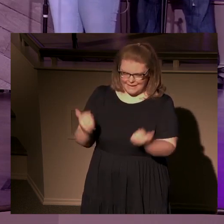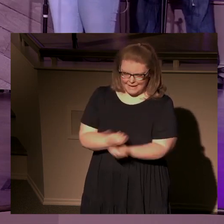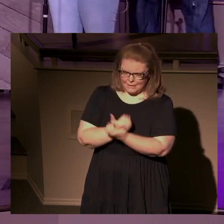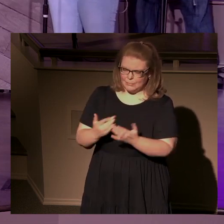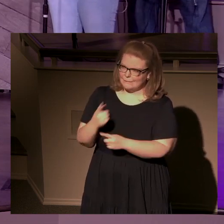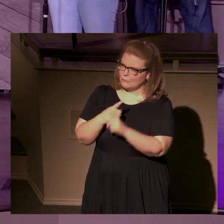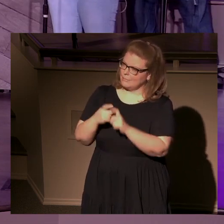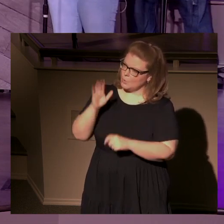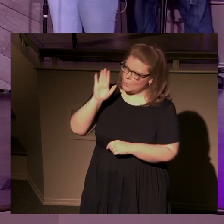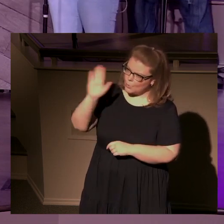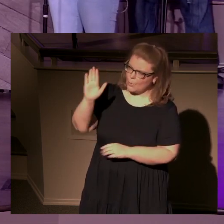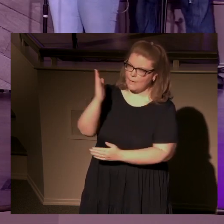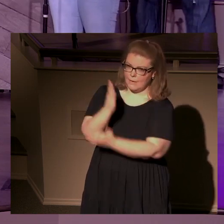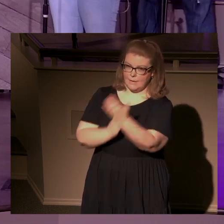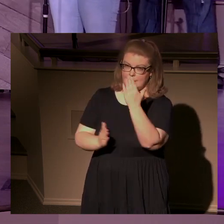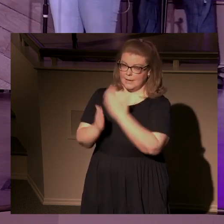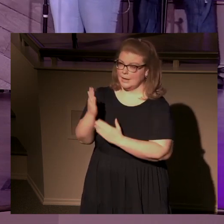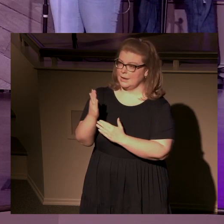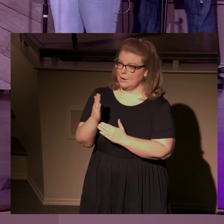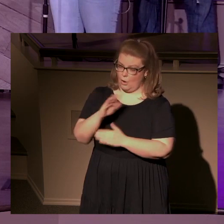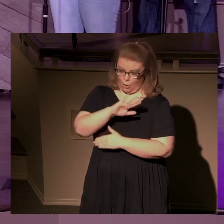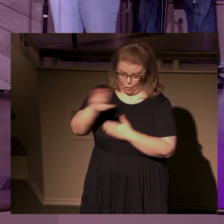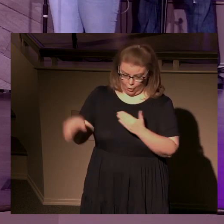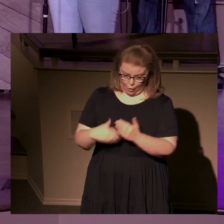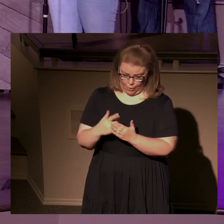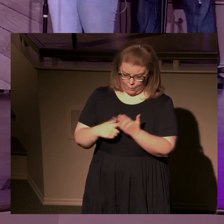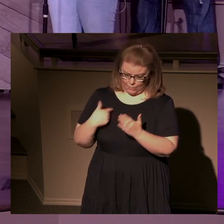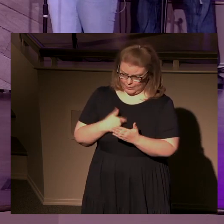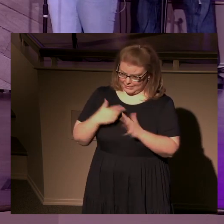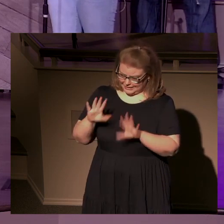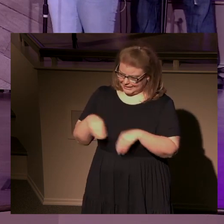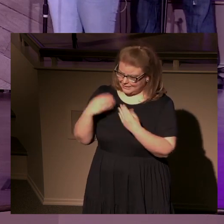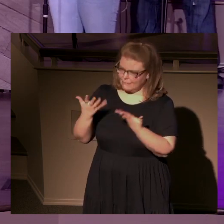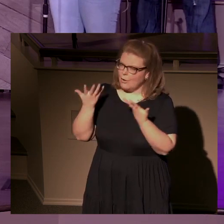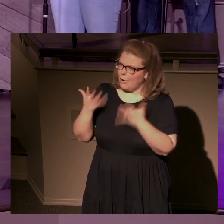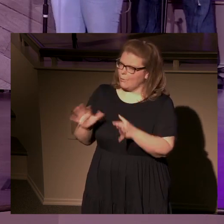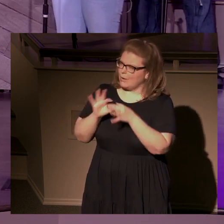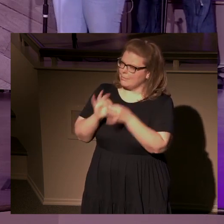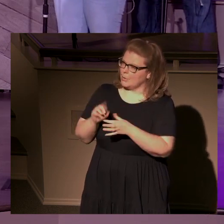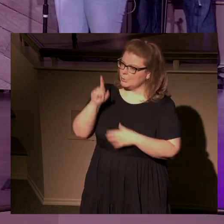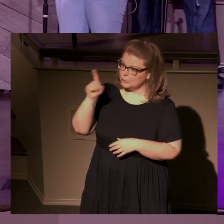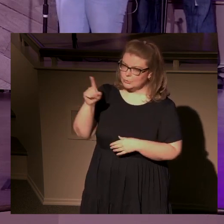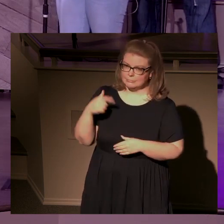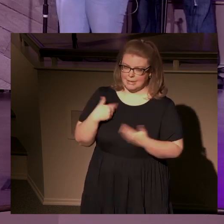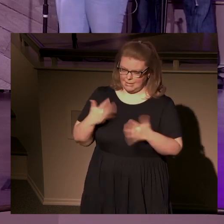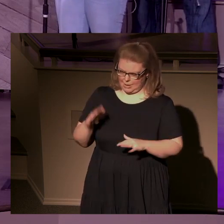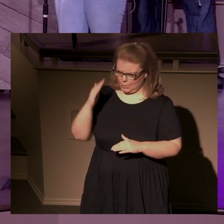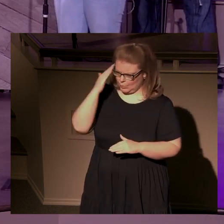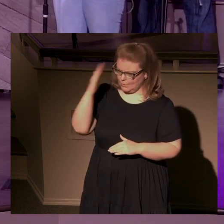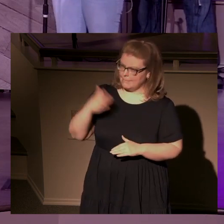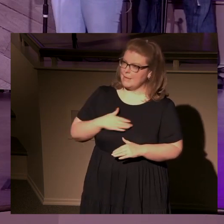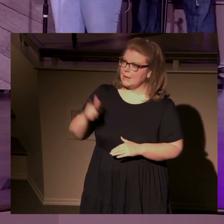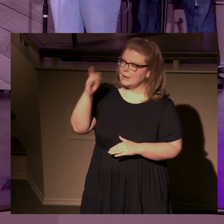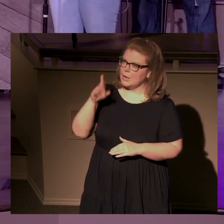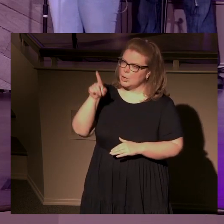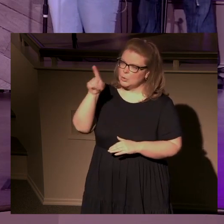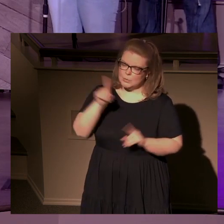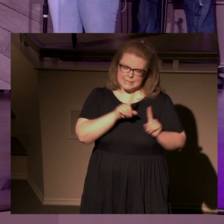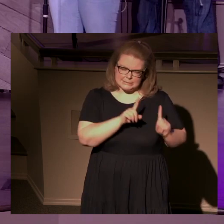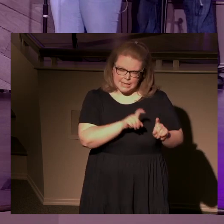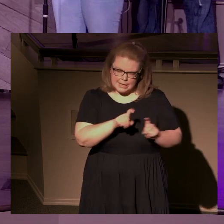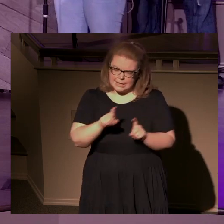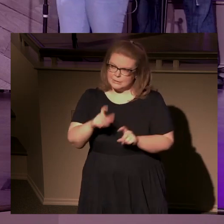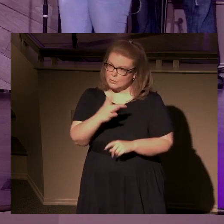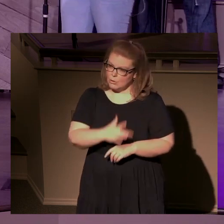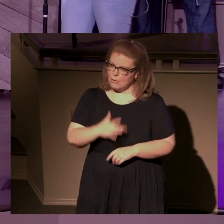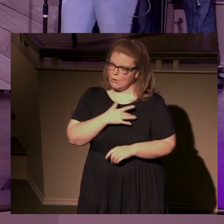hand, and all of it belongs to you. I know, my God, that you test the heart and are